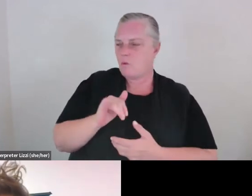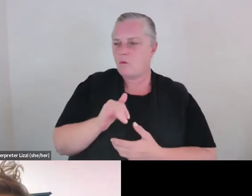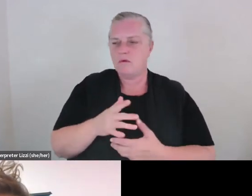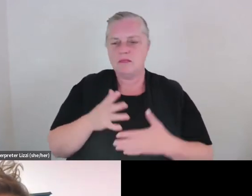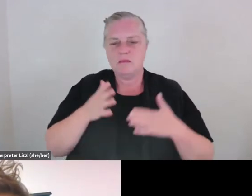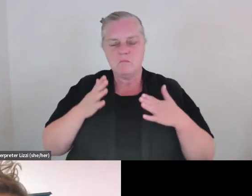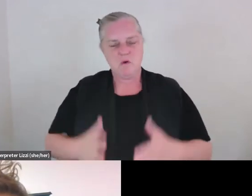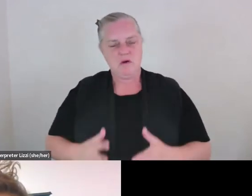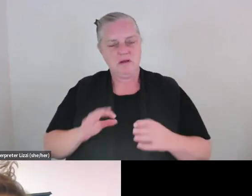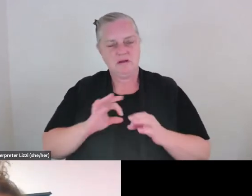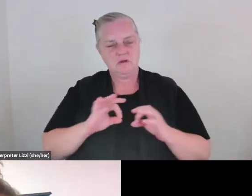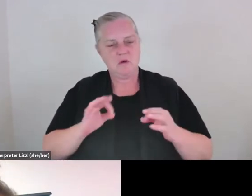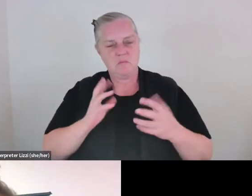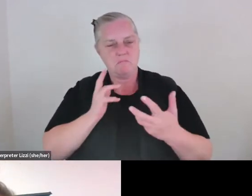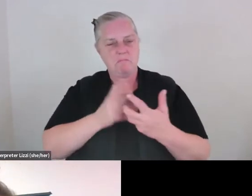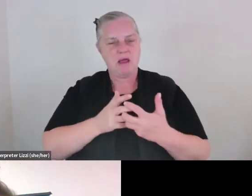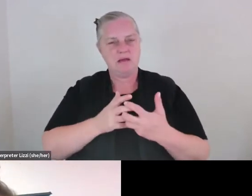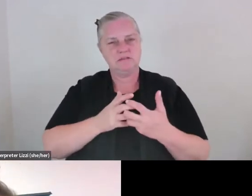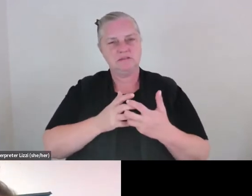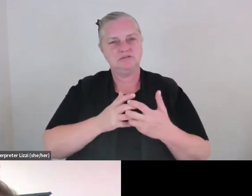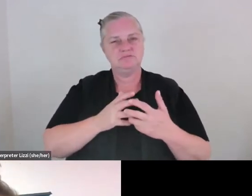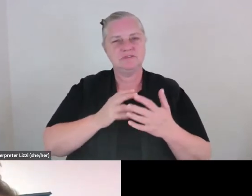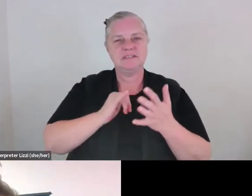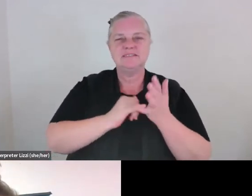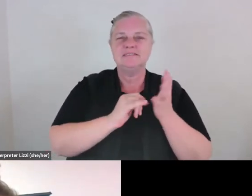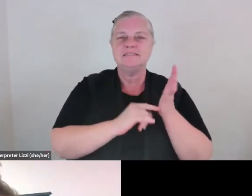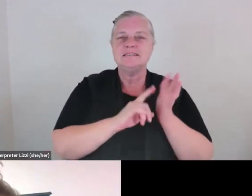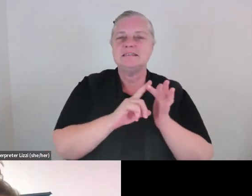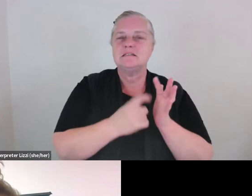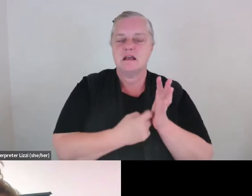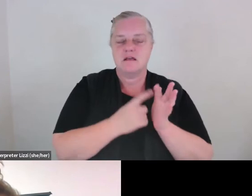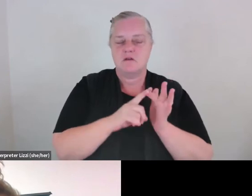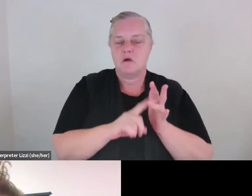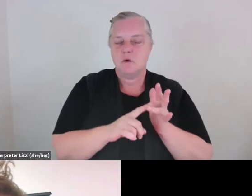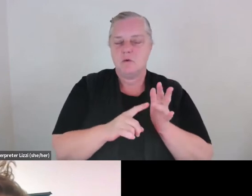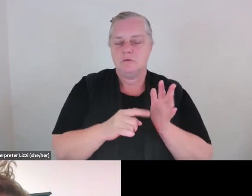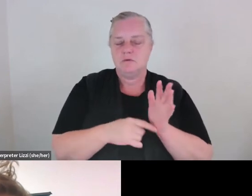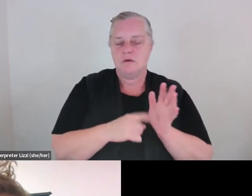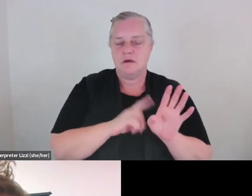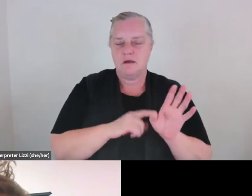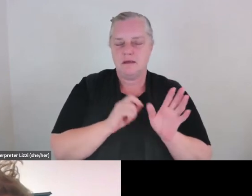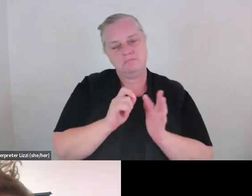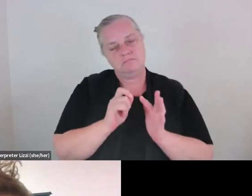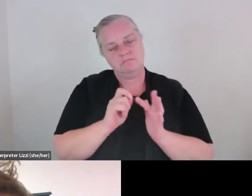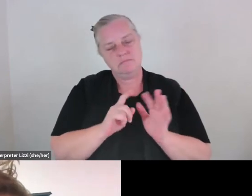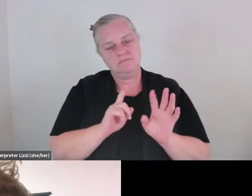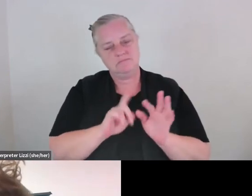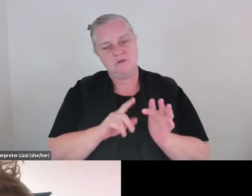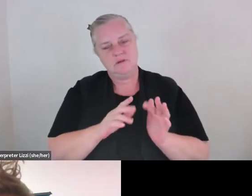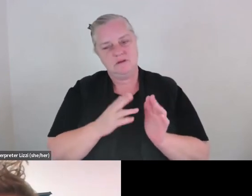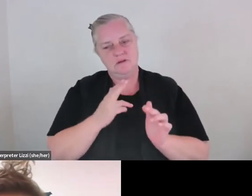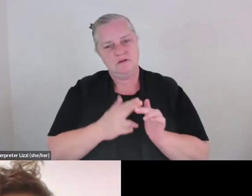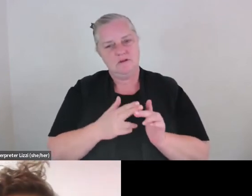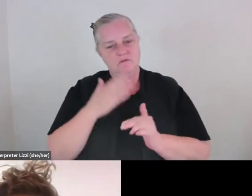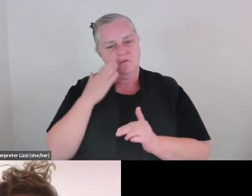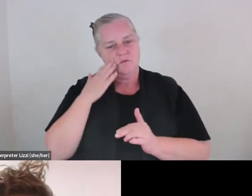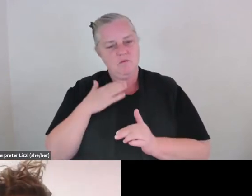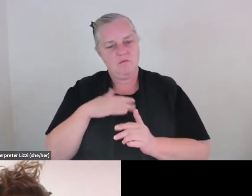not not dressing in a way that I guess that is expected from transmisogynistic